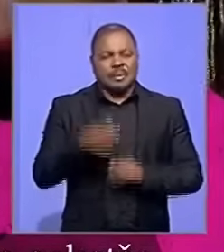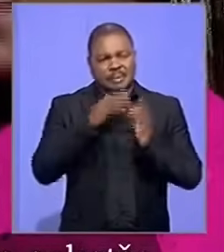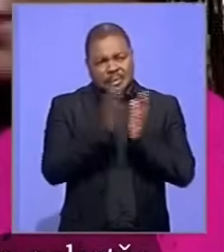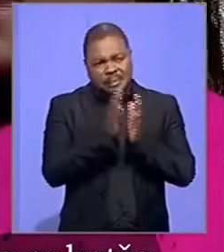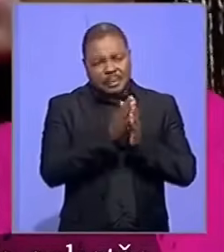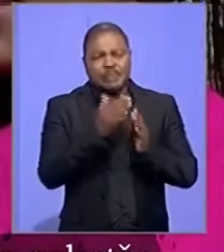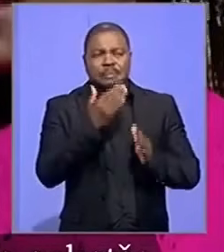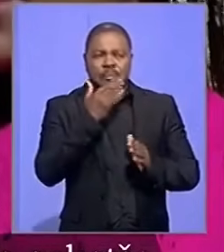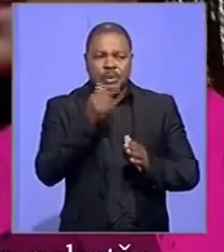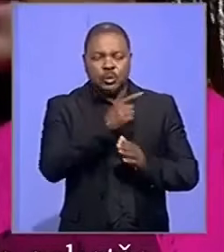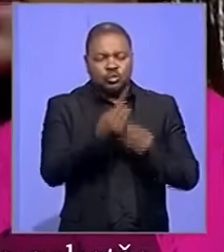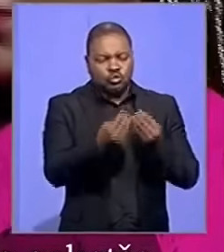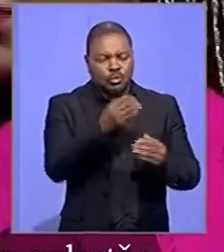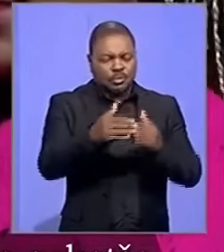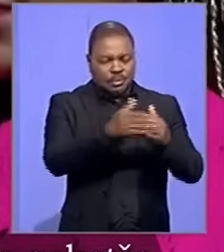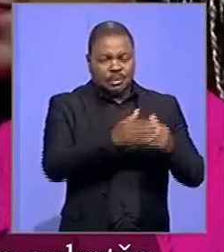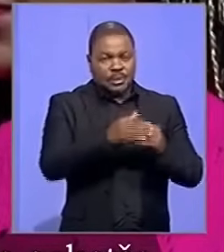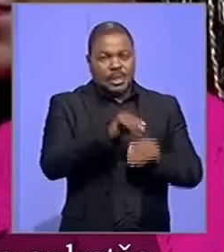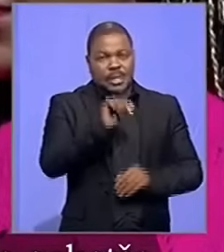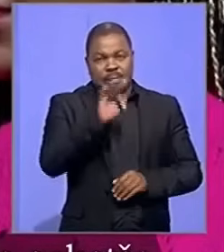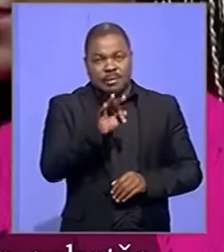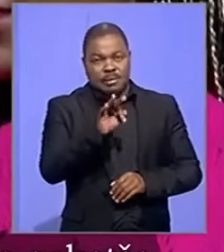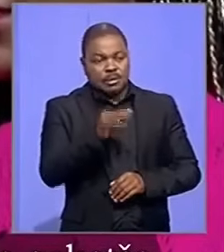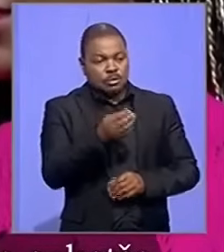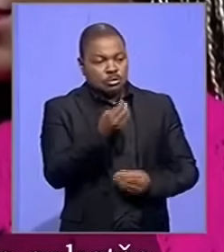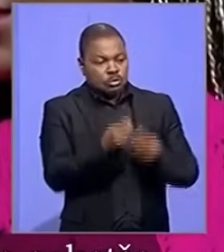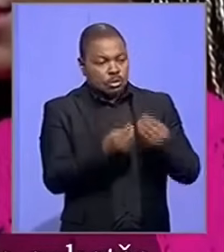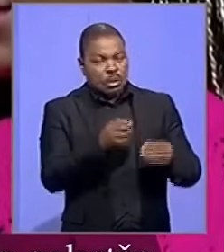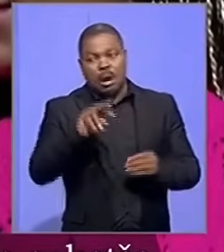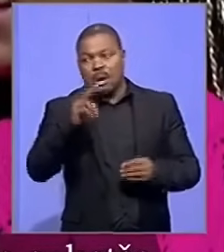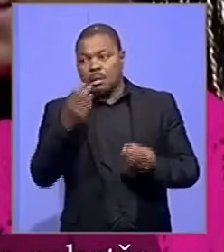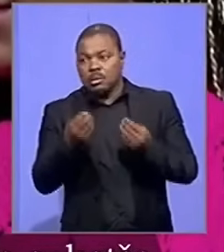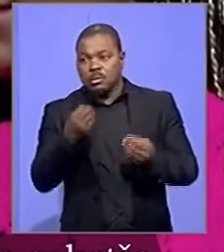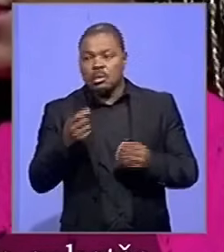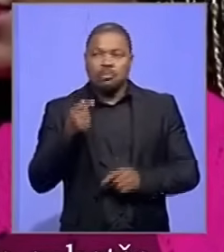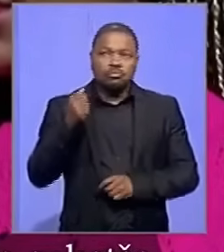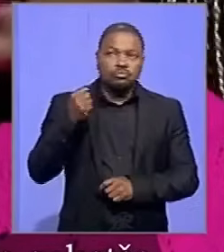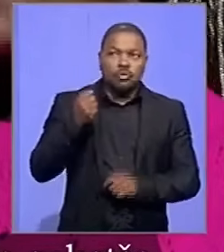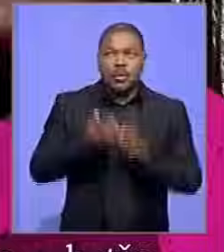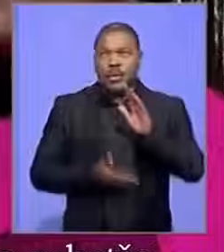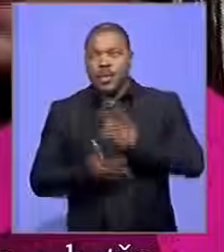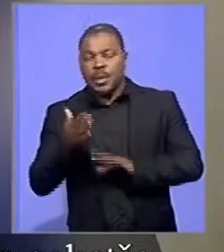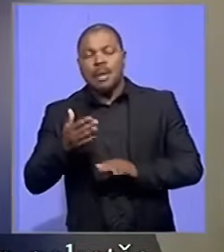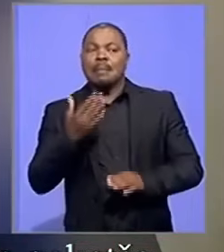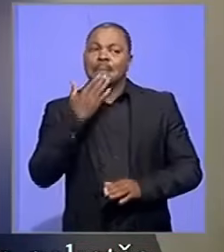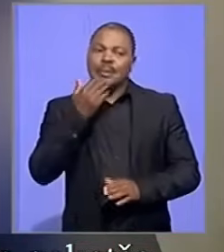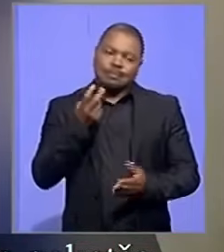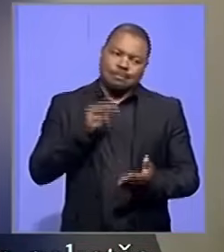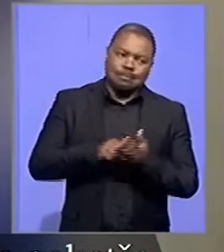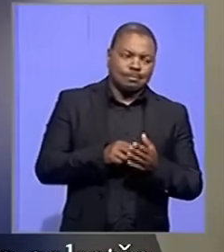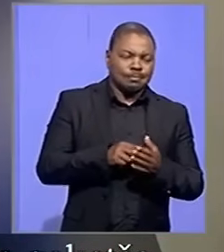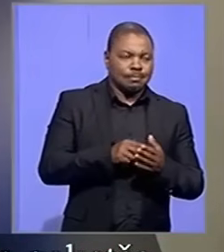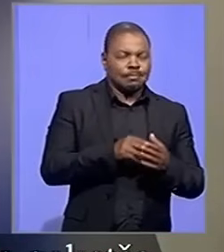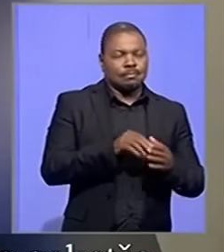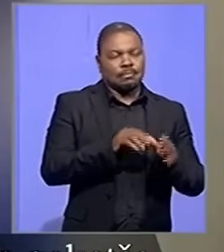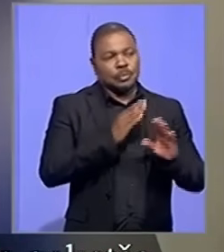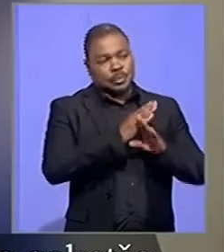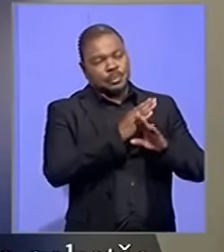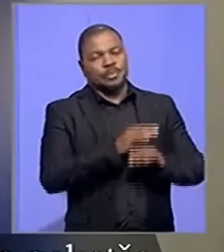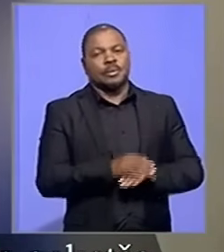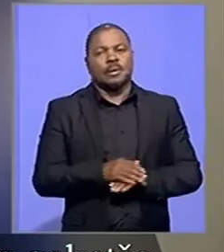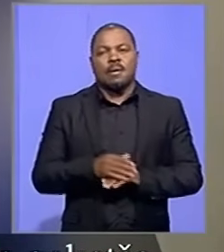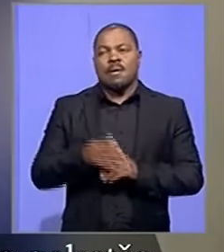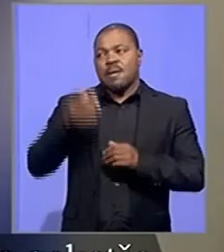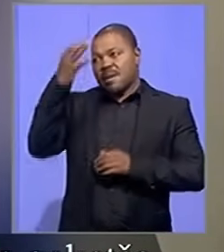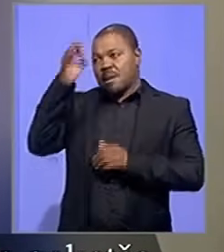re tlhokomeleng bana ene ha o bona ngwana a feta le bana ba bangwe a tshwere thobane ke go ba lemeng ka maoto. Fela bathati ba puso ba